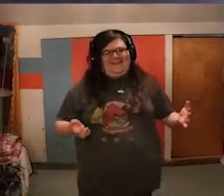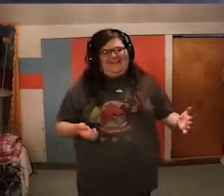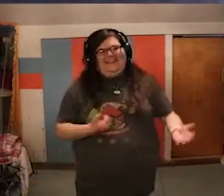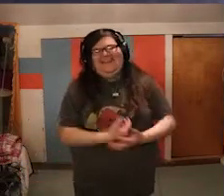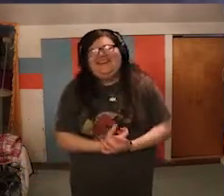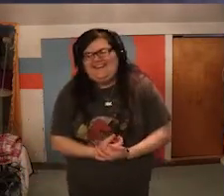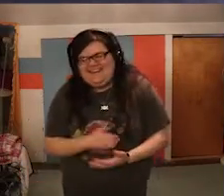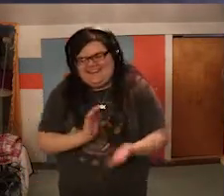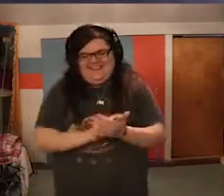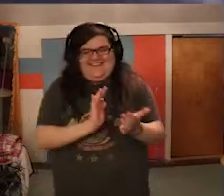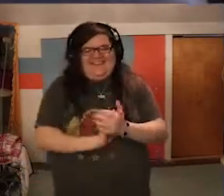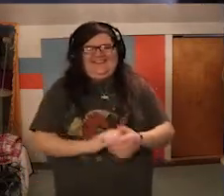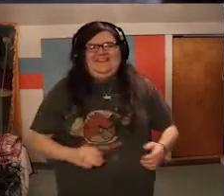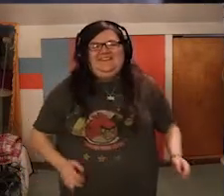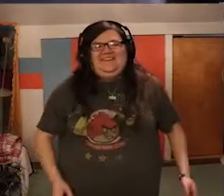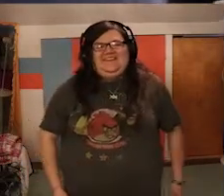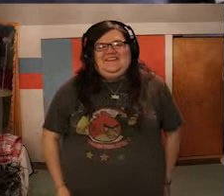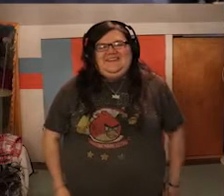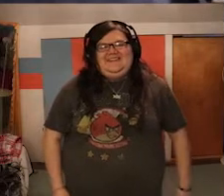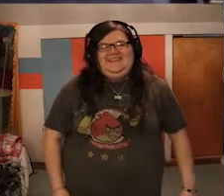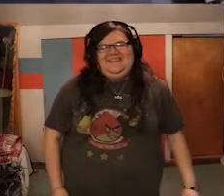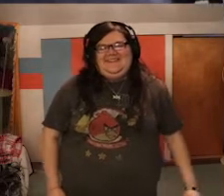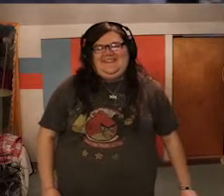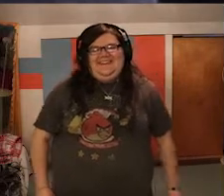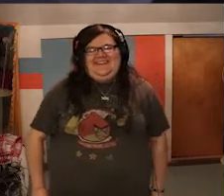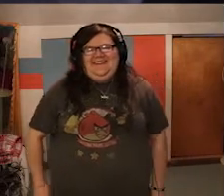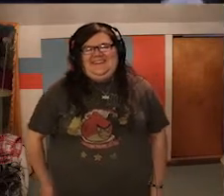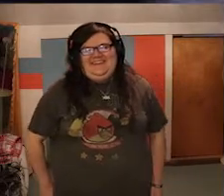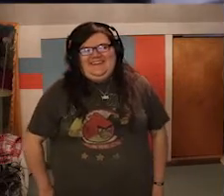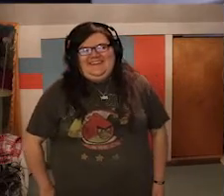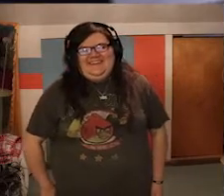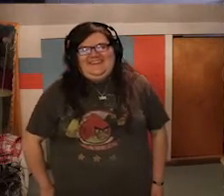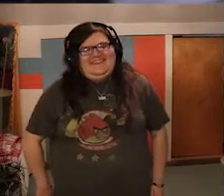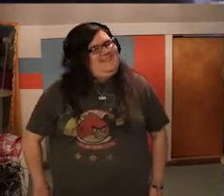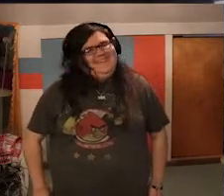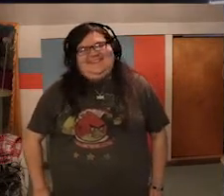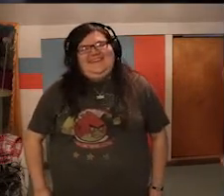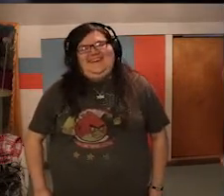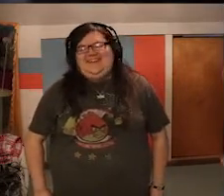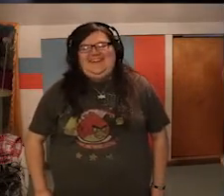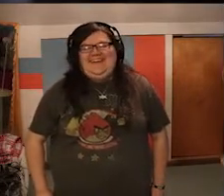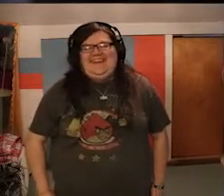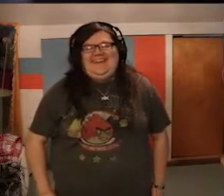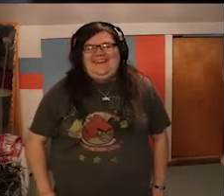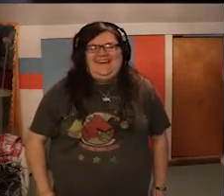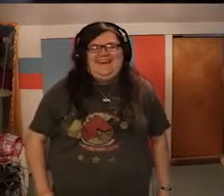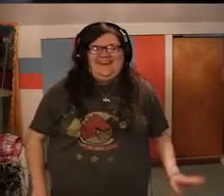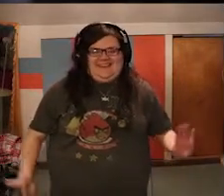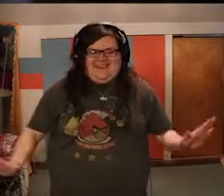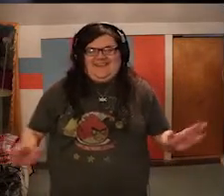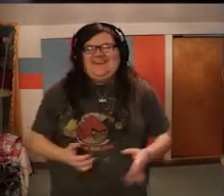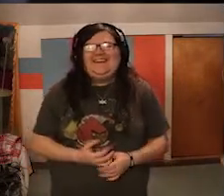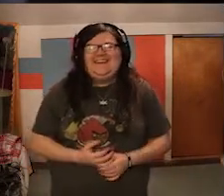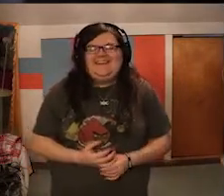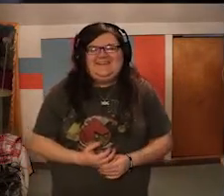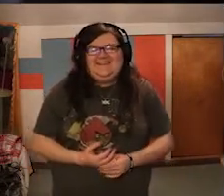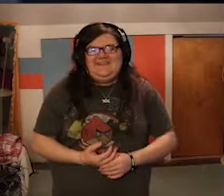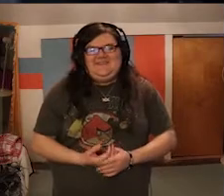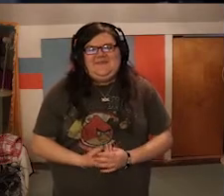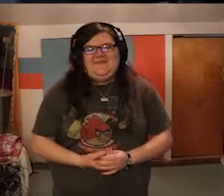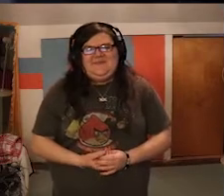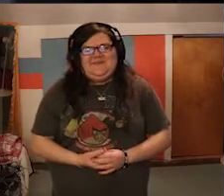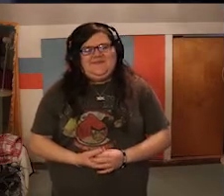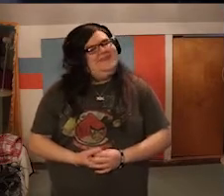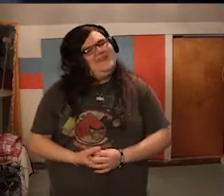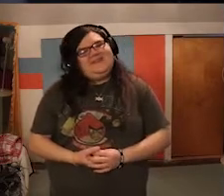like, wait. So my TikTok is at Tali Ma, if you want to follow that. No, no, no, no. No, right, well, no, no, no, no, no. Stop that. We put our